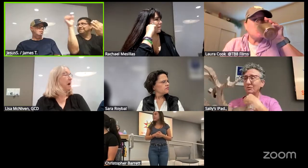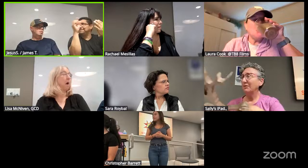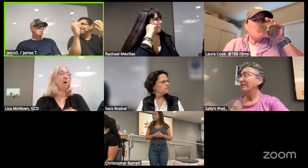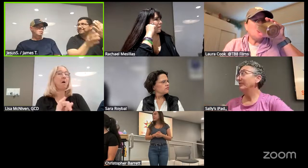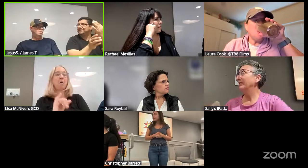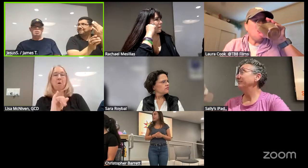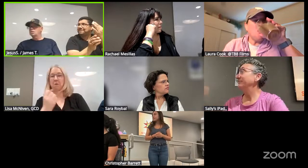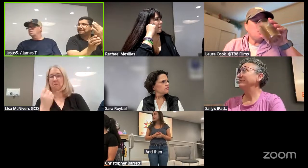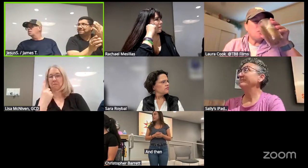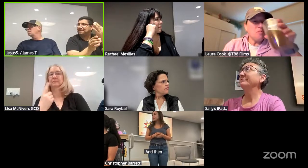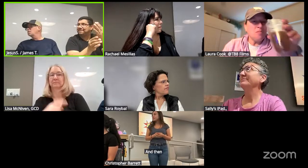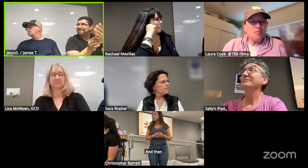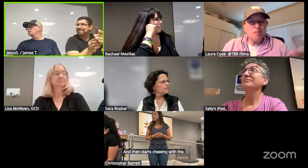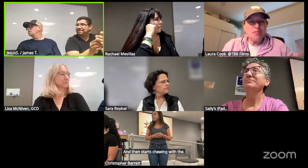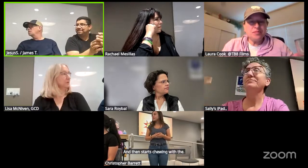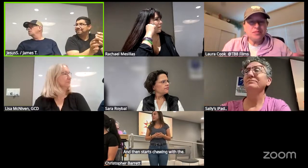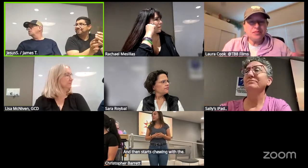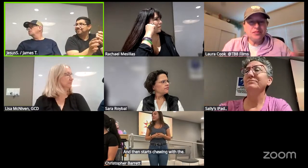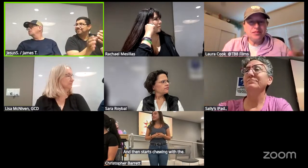starts to tree.